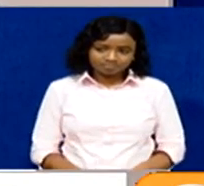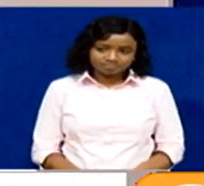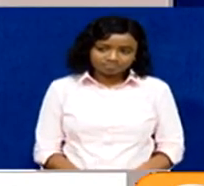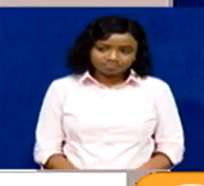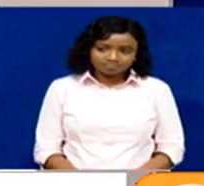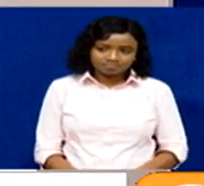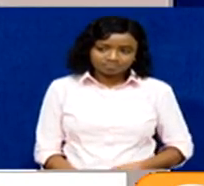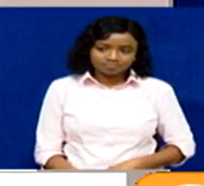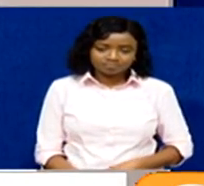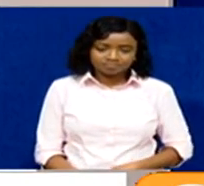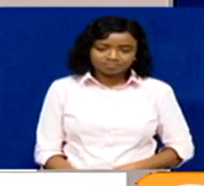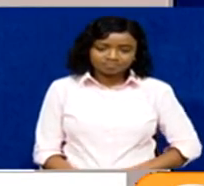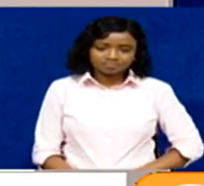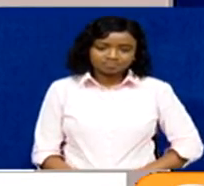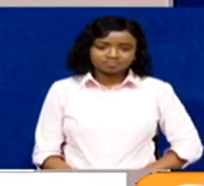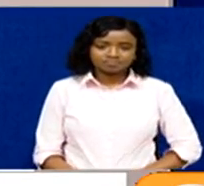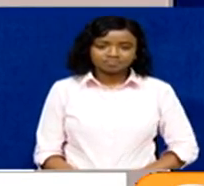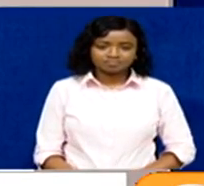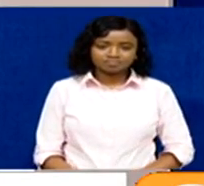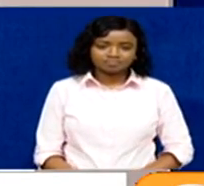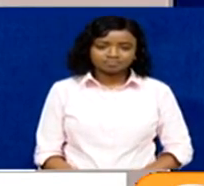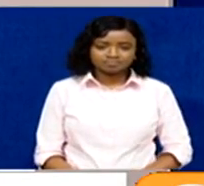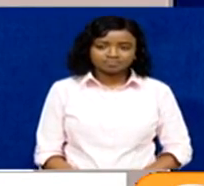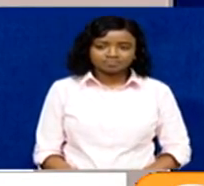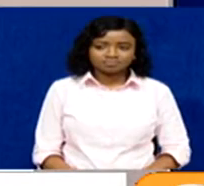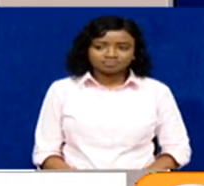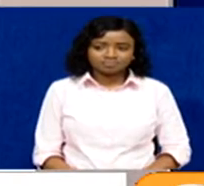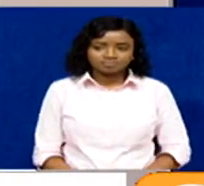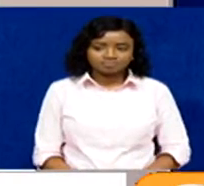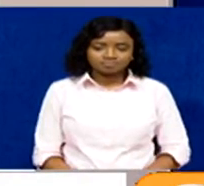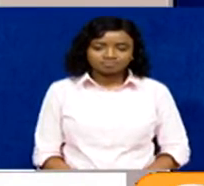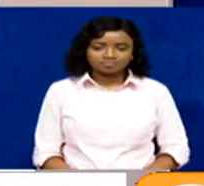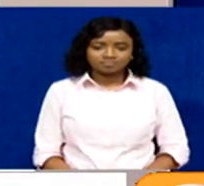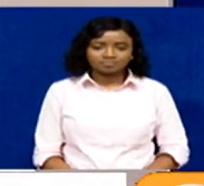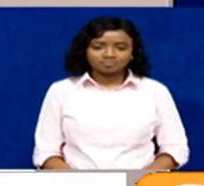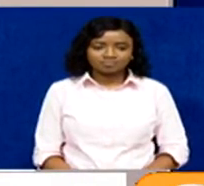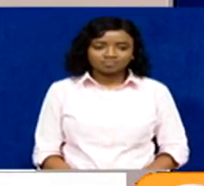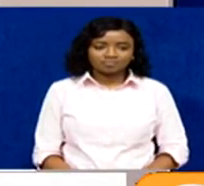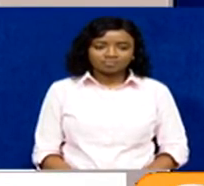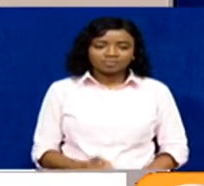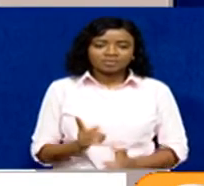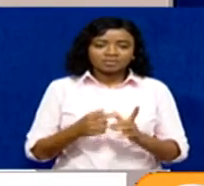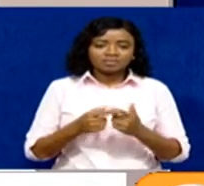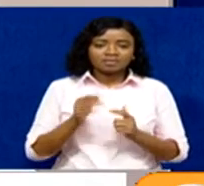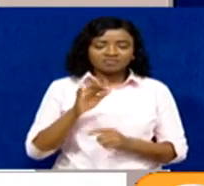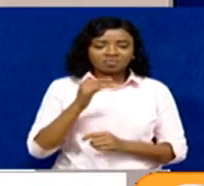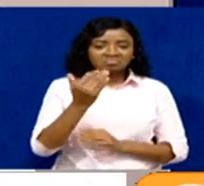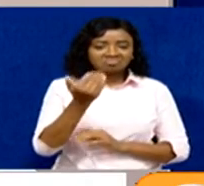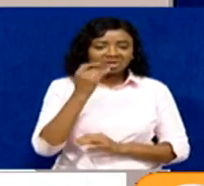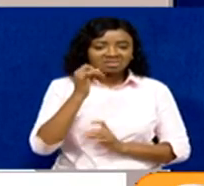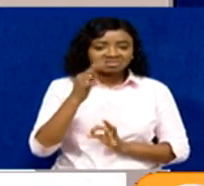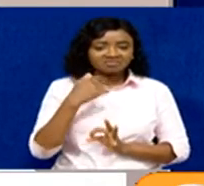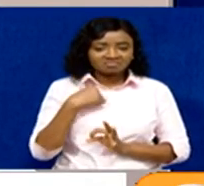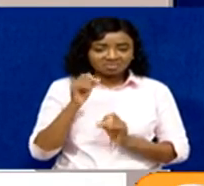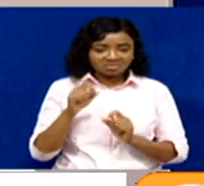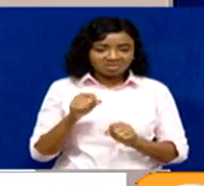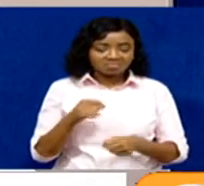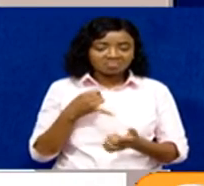sector, yeah. And again they asked me, could I be part of that group? And of course,